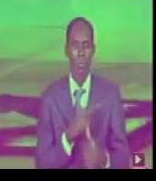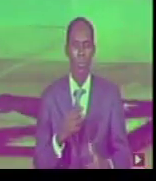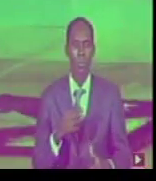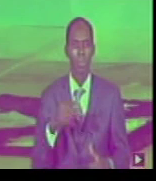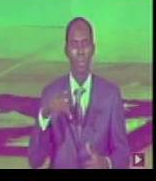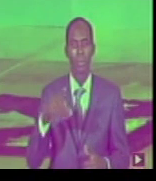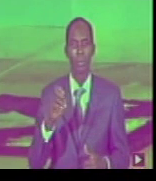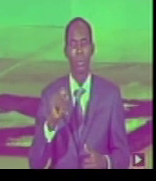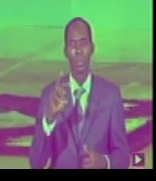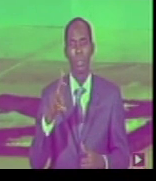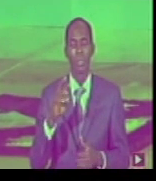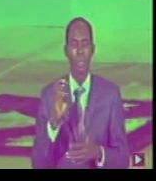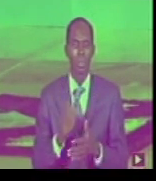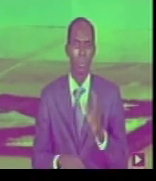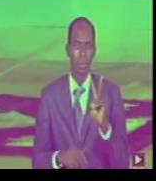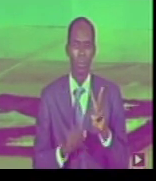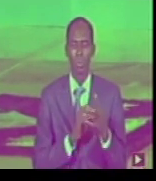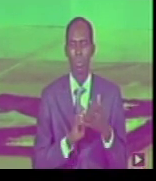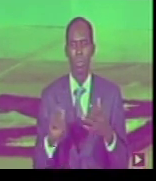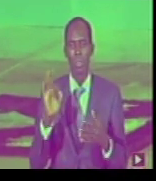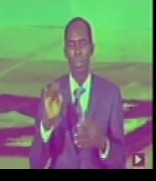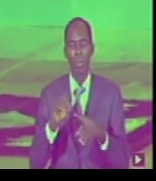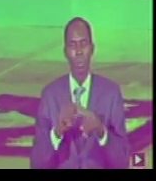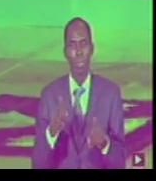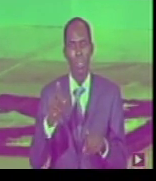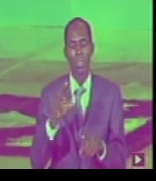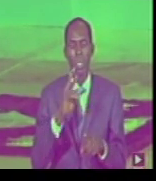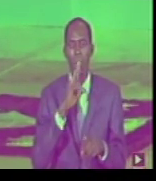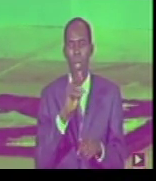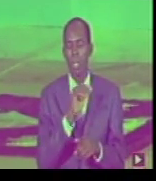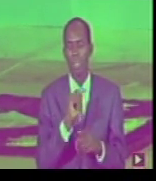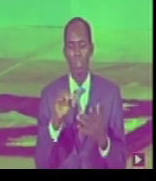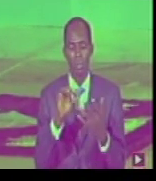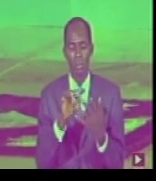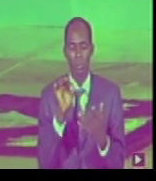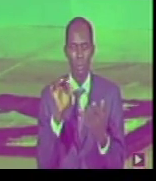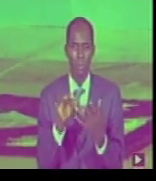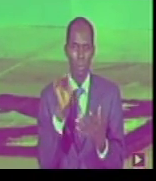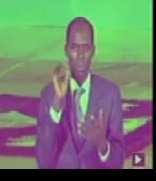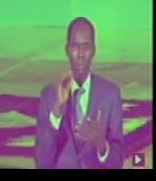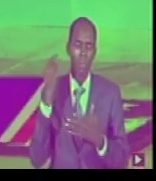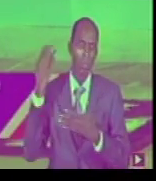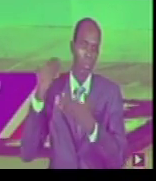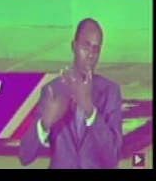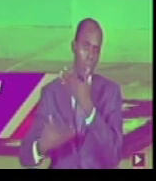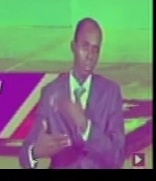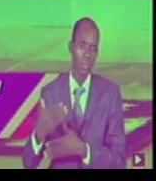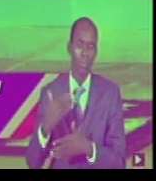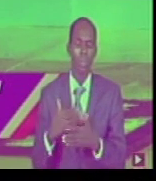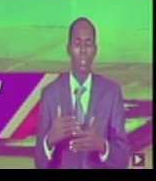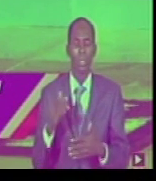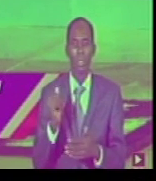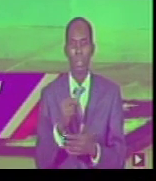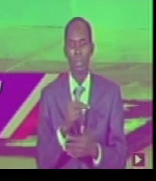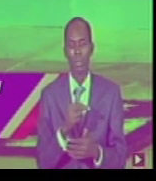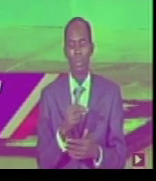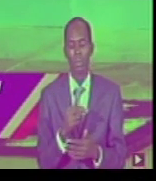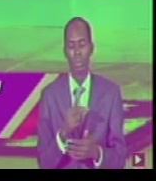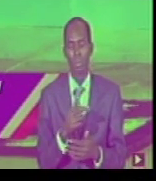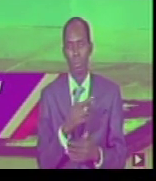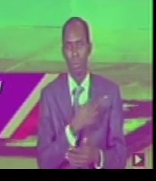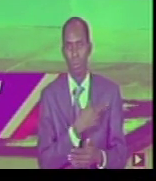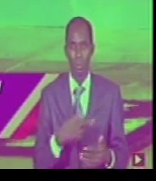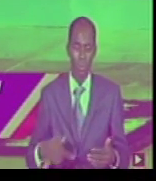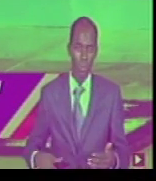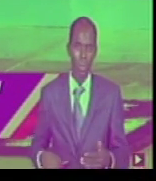9. But ye are a chosen generation, a royal priesthood, and